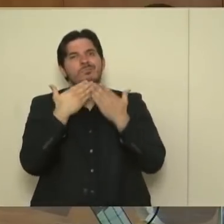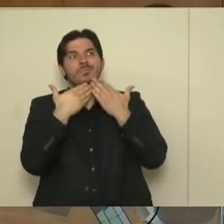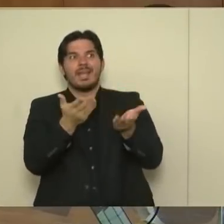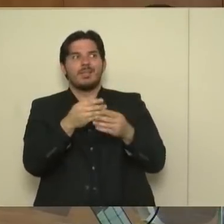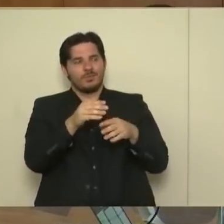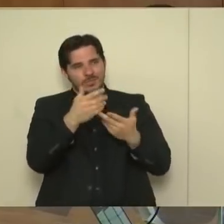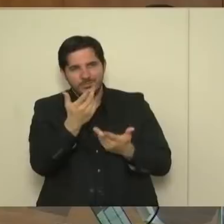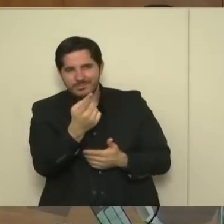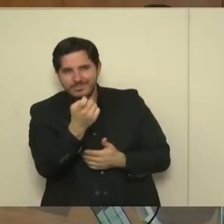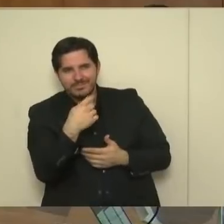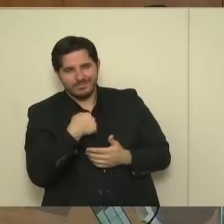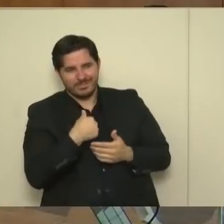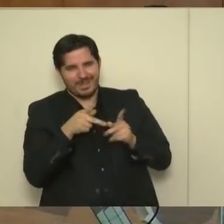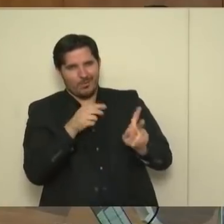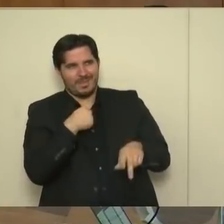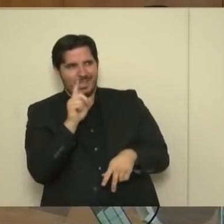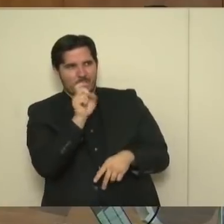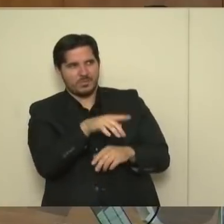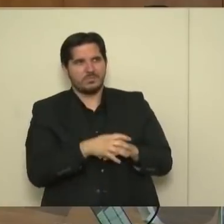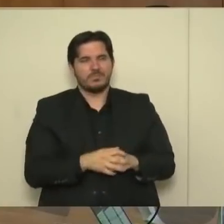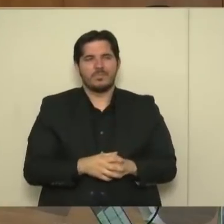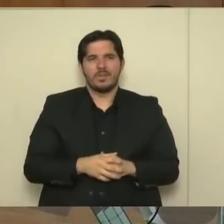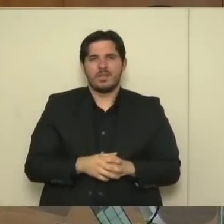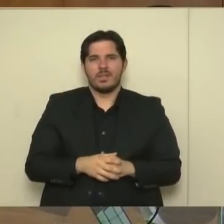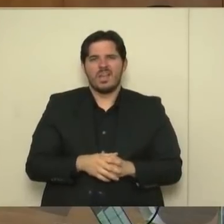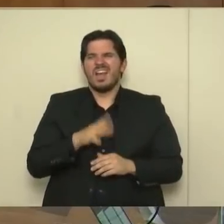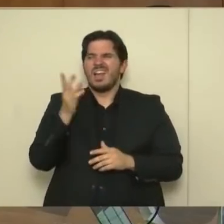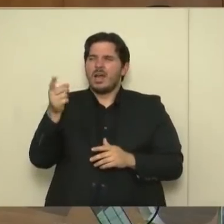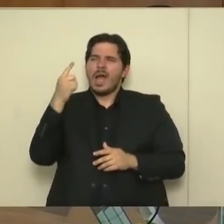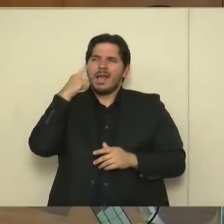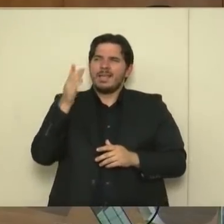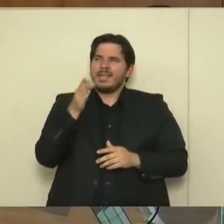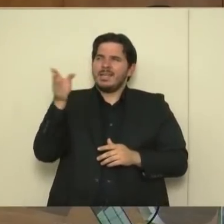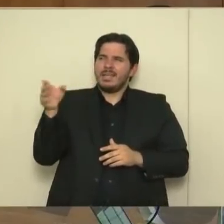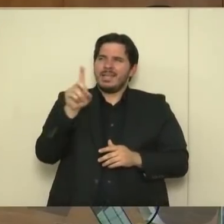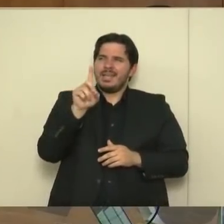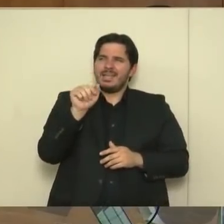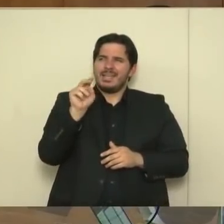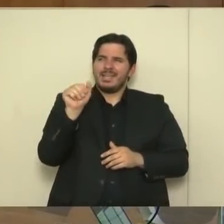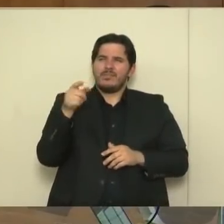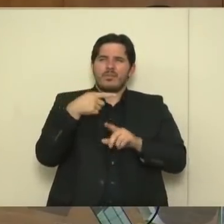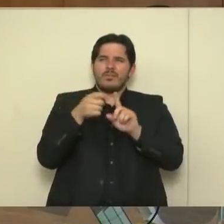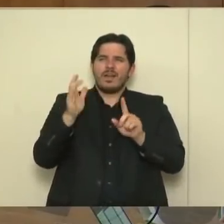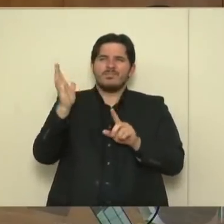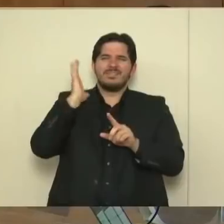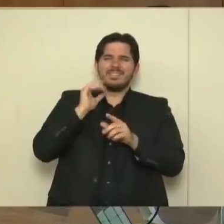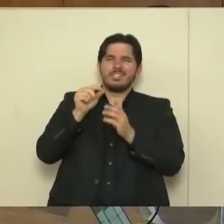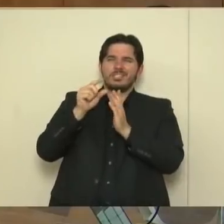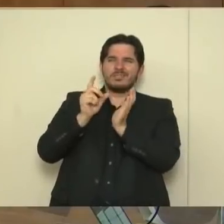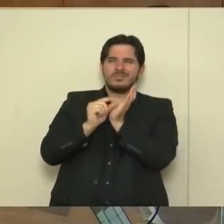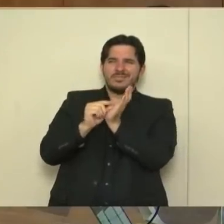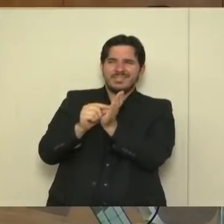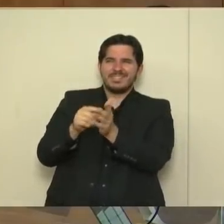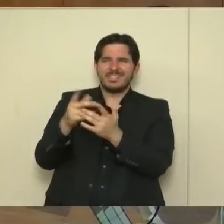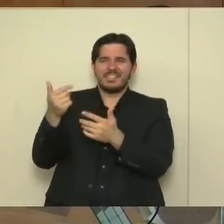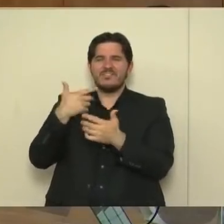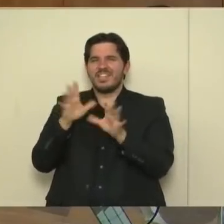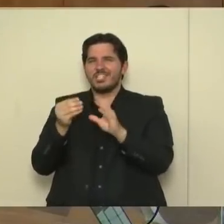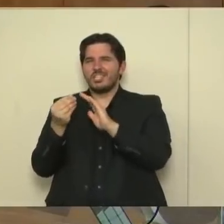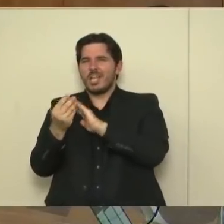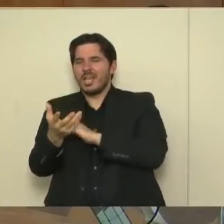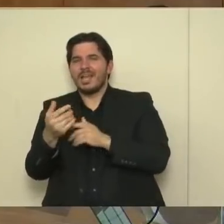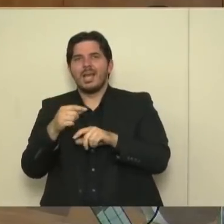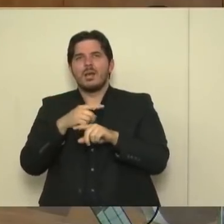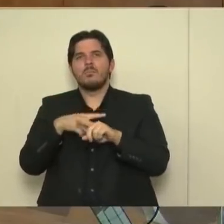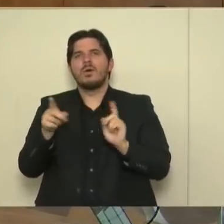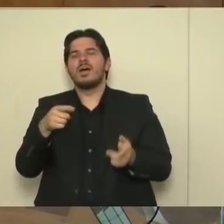question. Dana from the Journal kind of echoed what I was going to ask. I was just wondering if there's any carrots that you were prepared